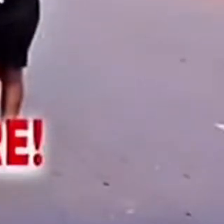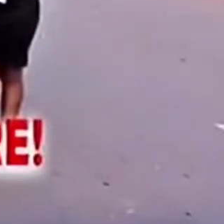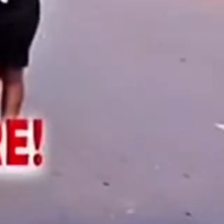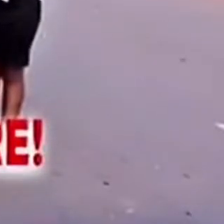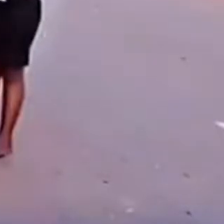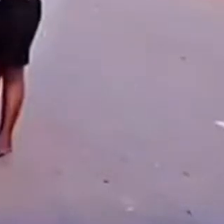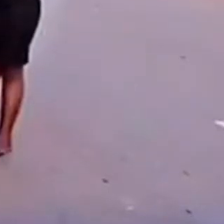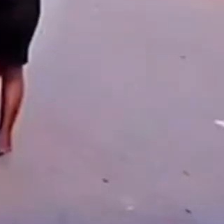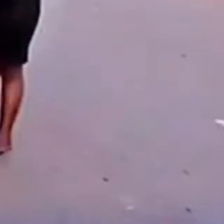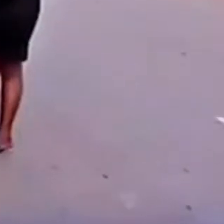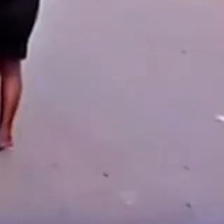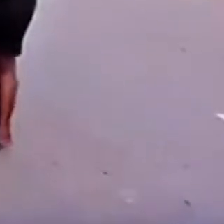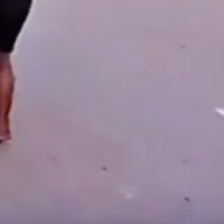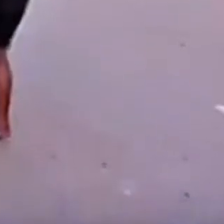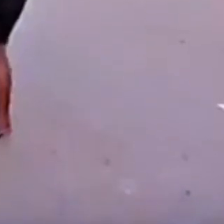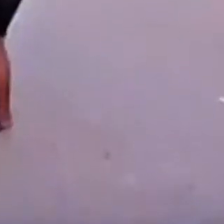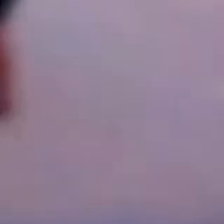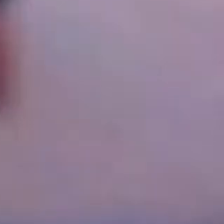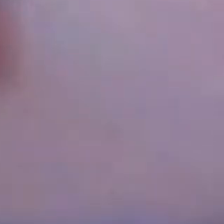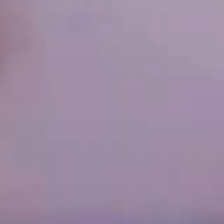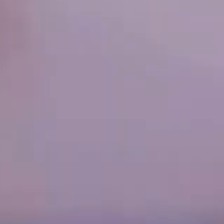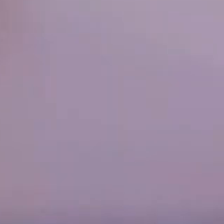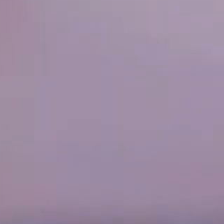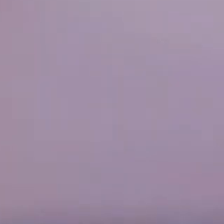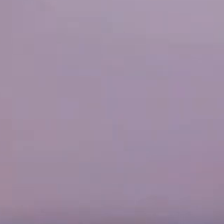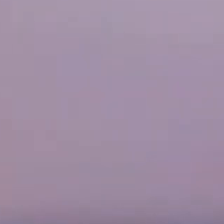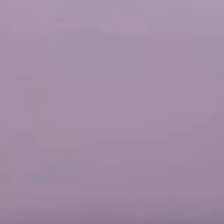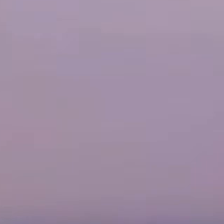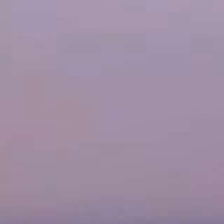is better than cure.